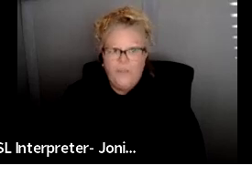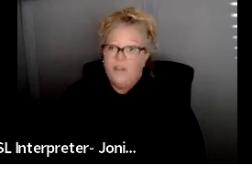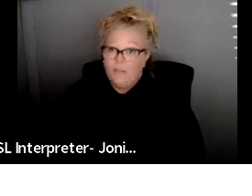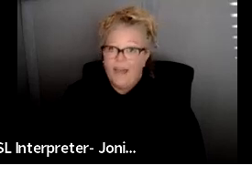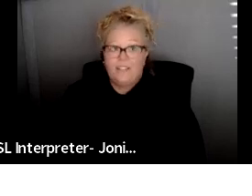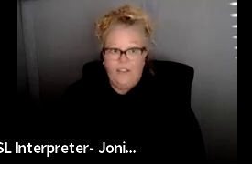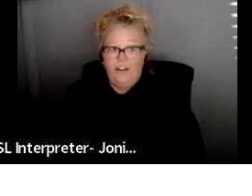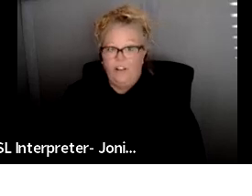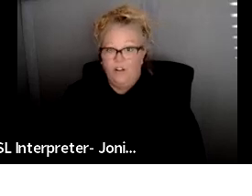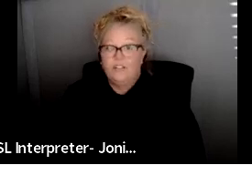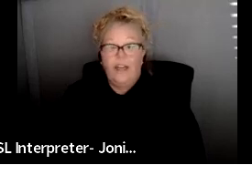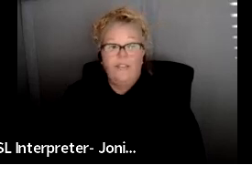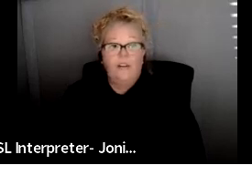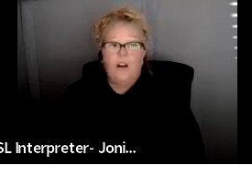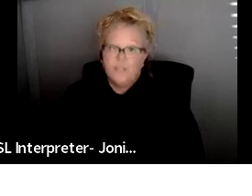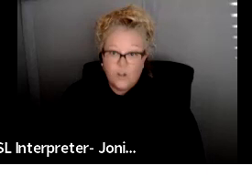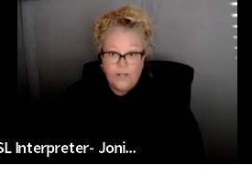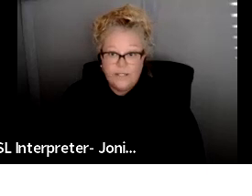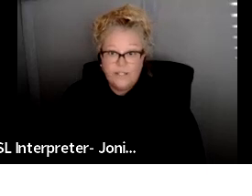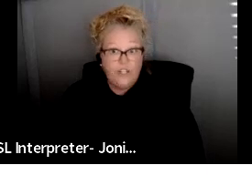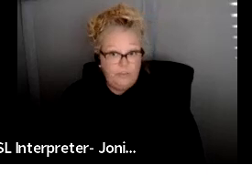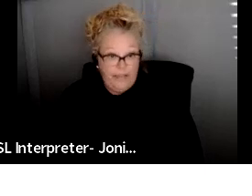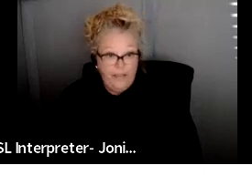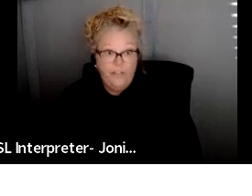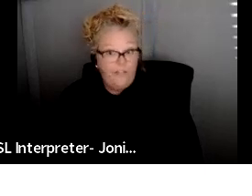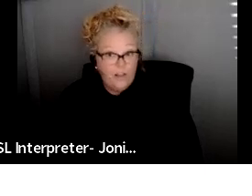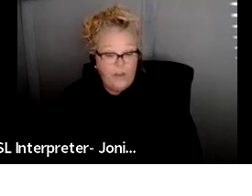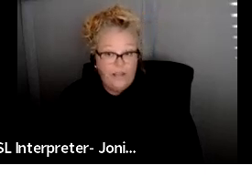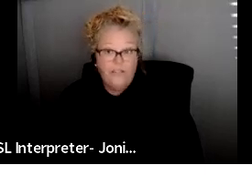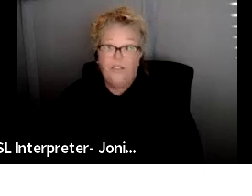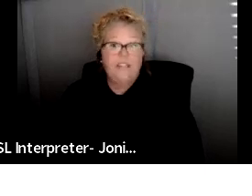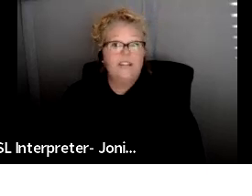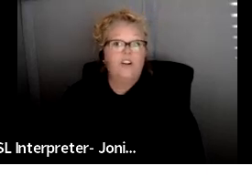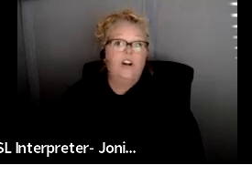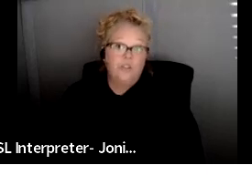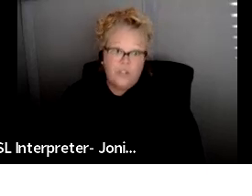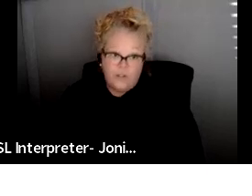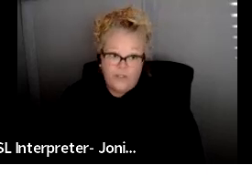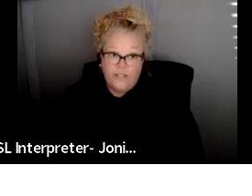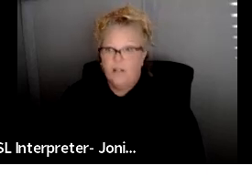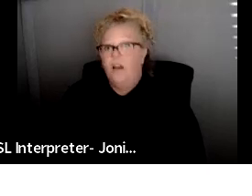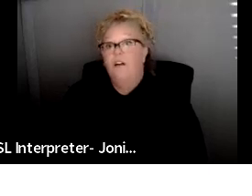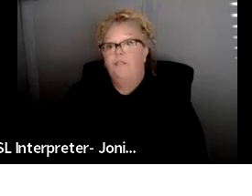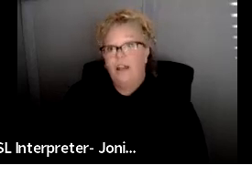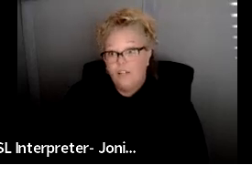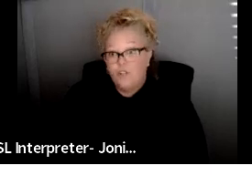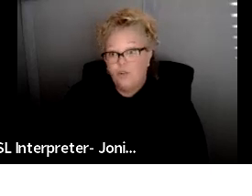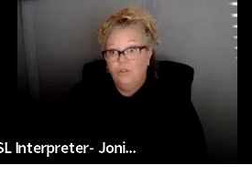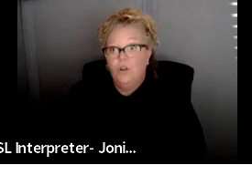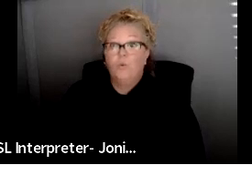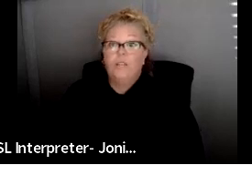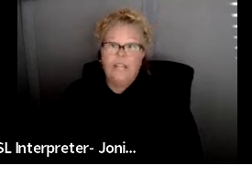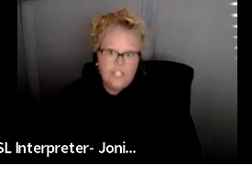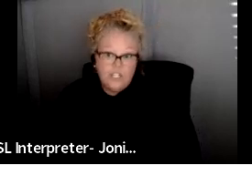So the impacts of hearing loss and the consequences could be the following, the things that are under the surface: